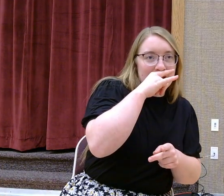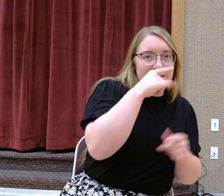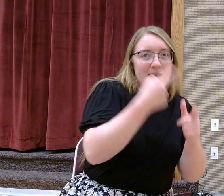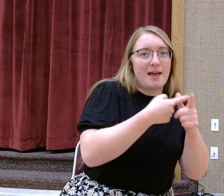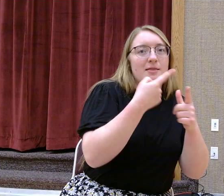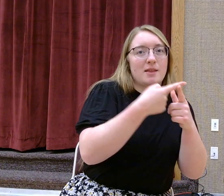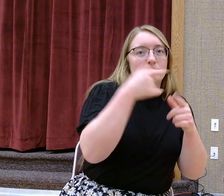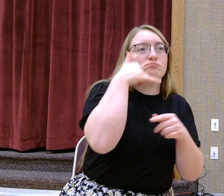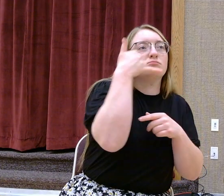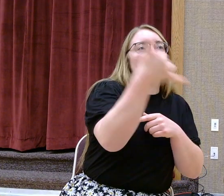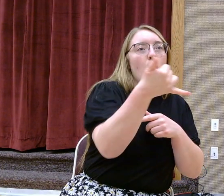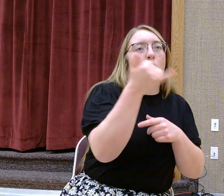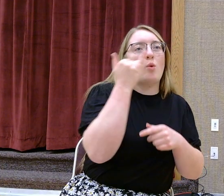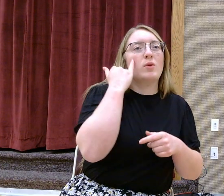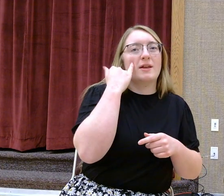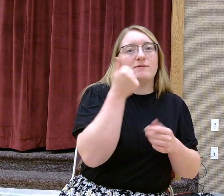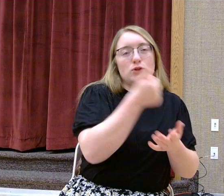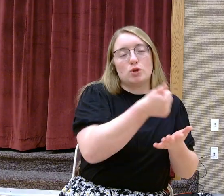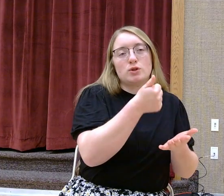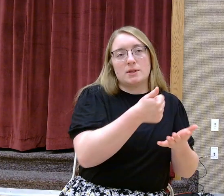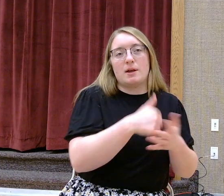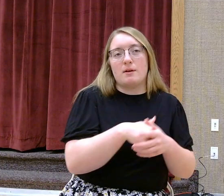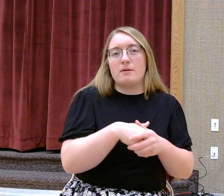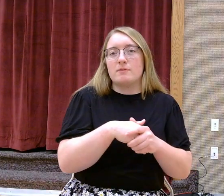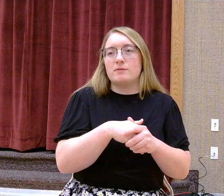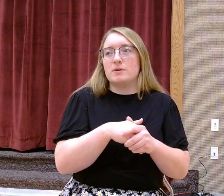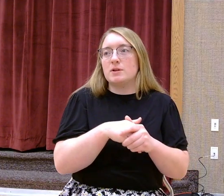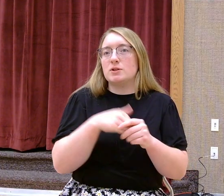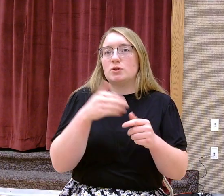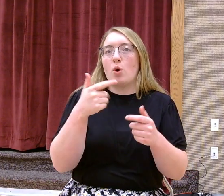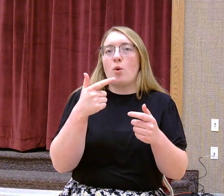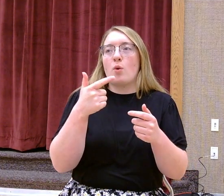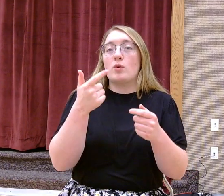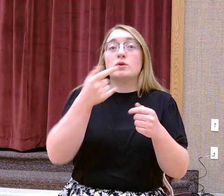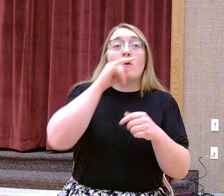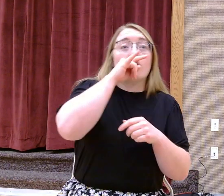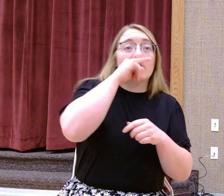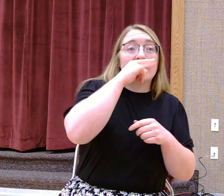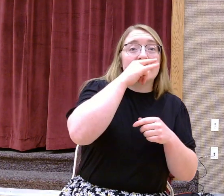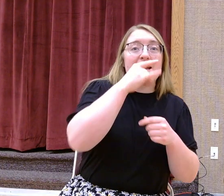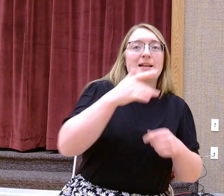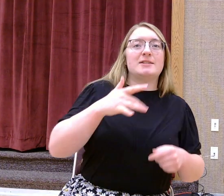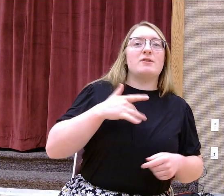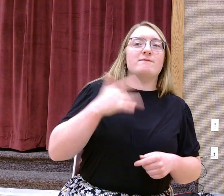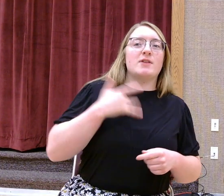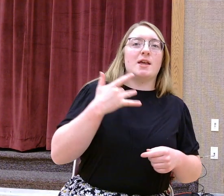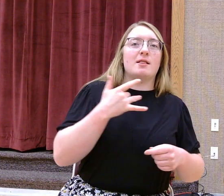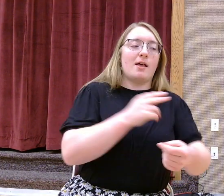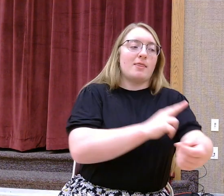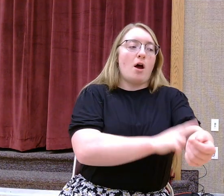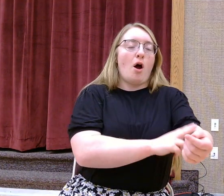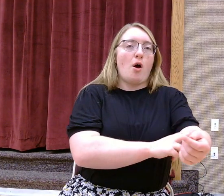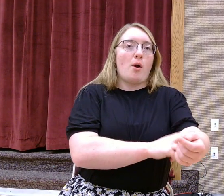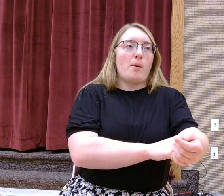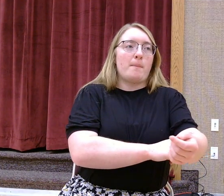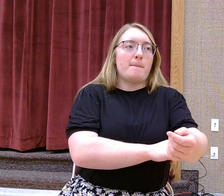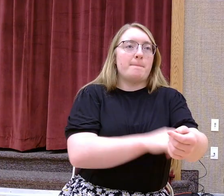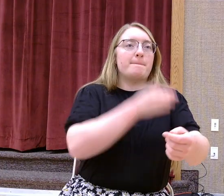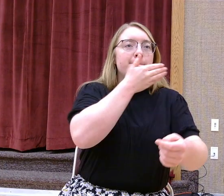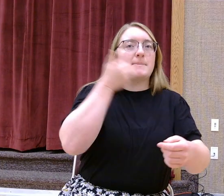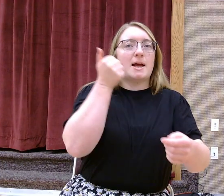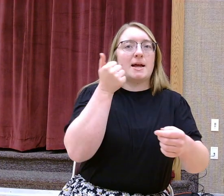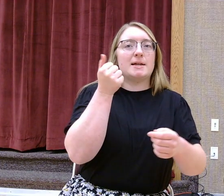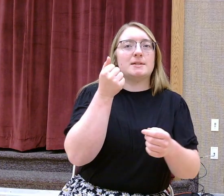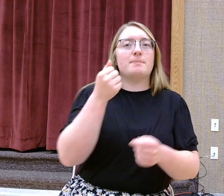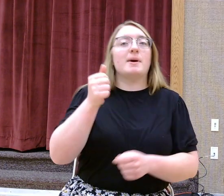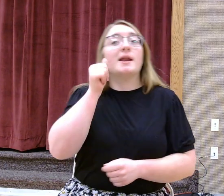pulse sometimes, but it's usually in the arm is where you can feel it the best. Okay? Adults, it's the carotid. Okay, up here.